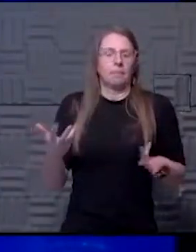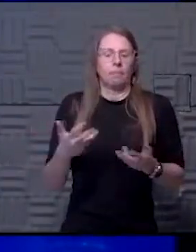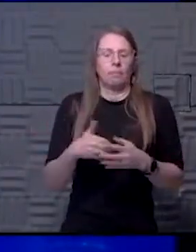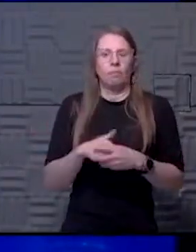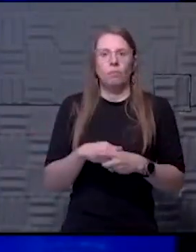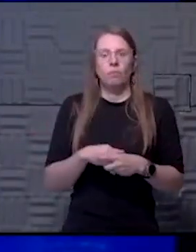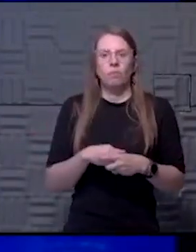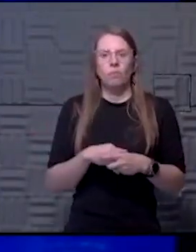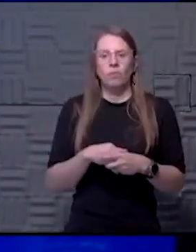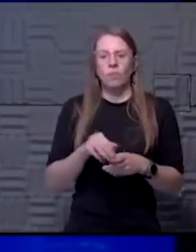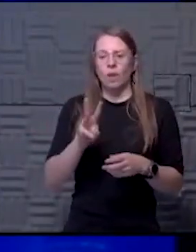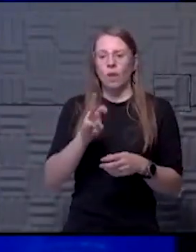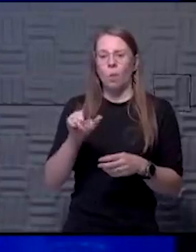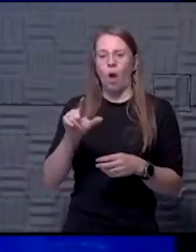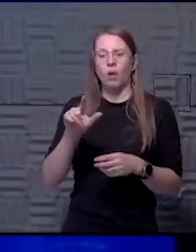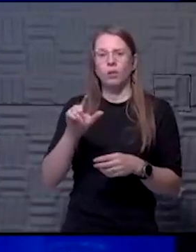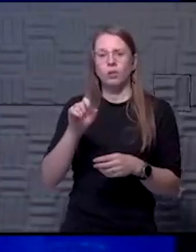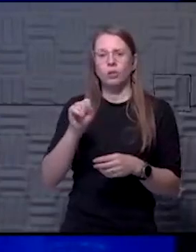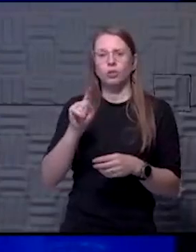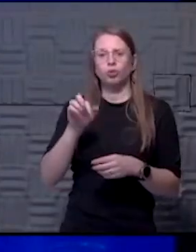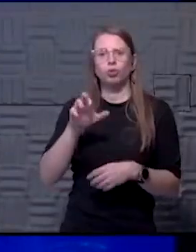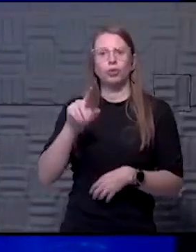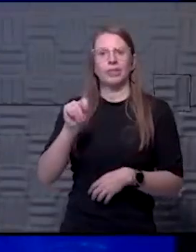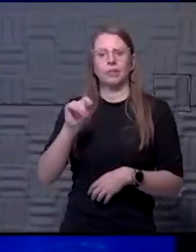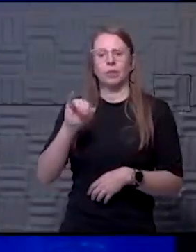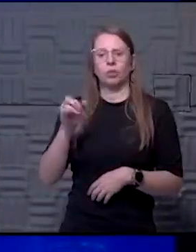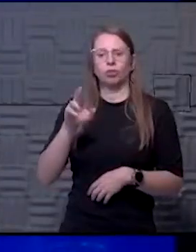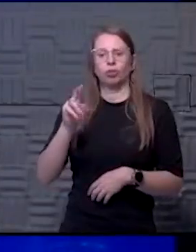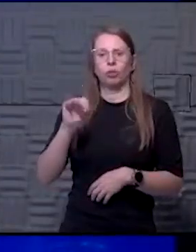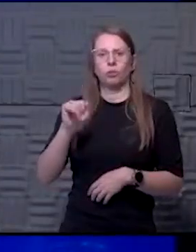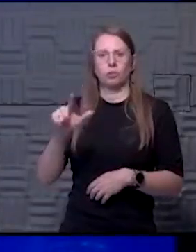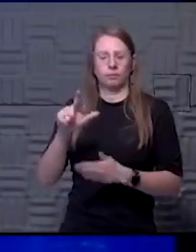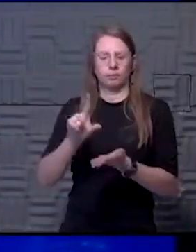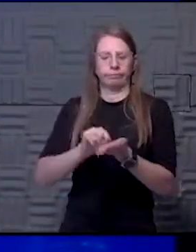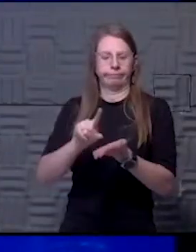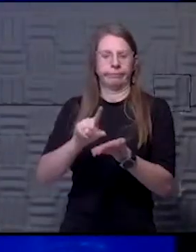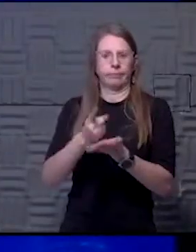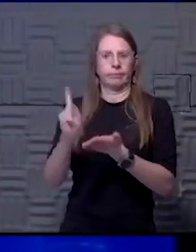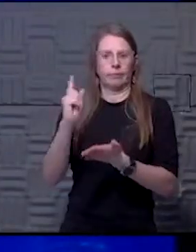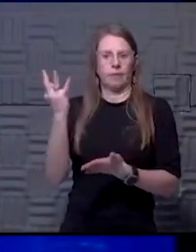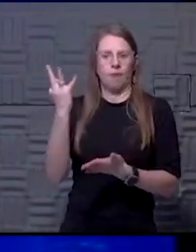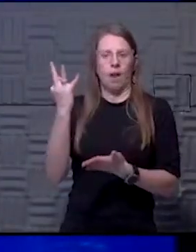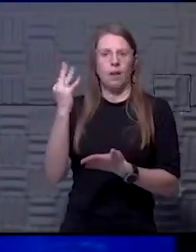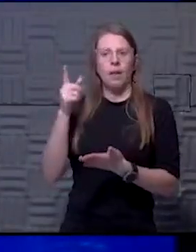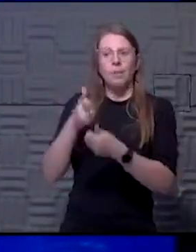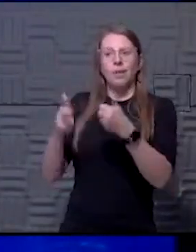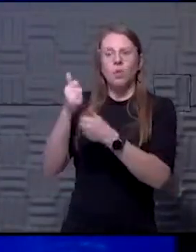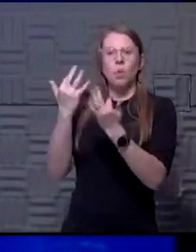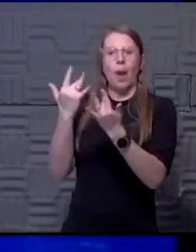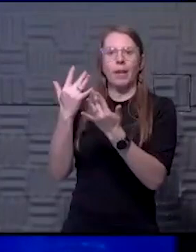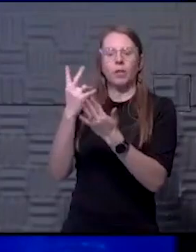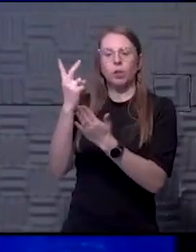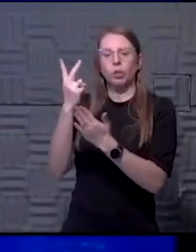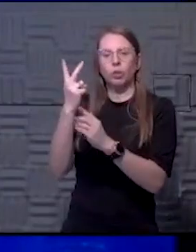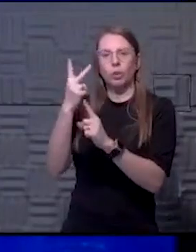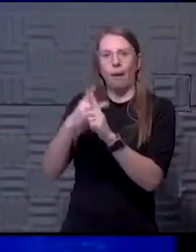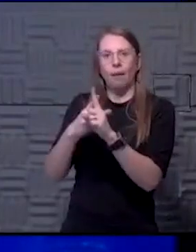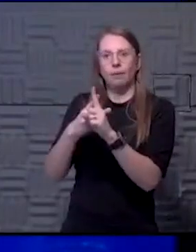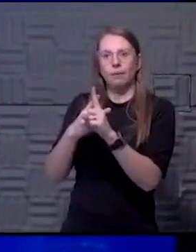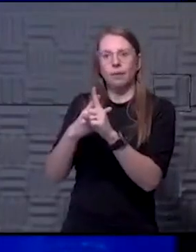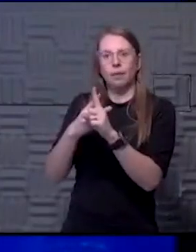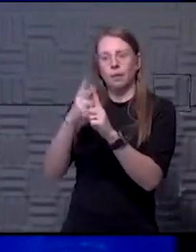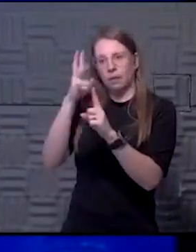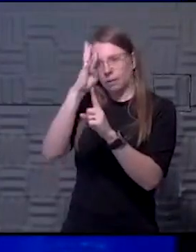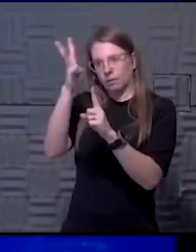the Wall Street Journal also reported on Friday that that basically the administration had waited more than 2 months to come up with this